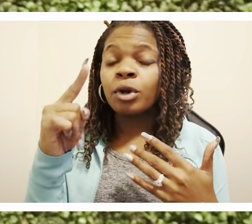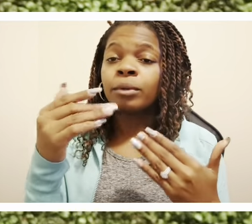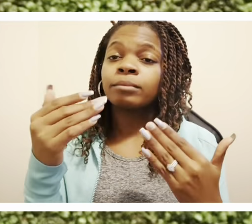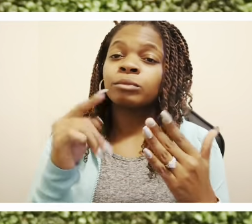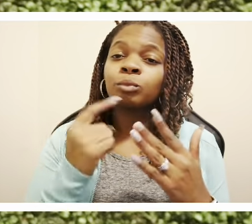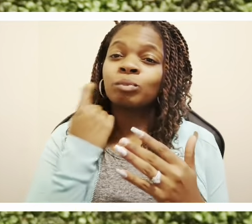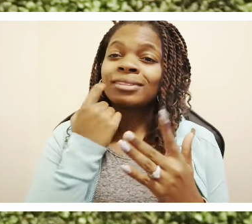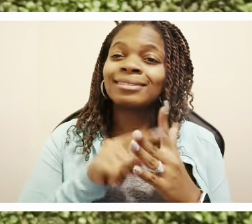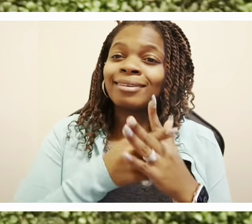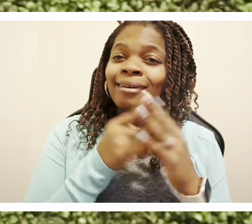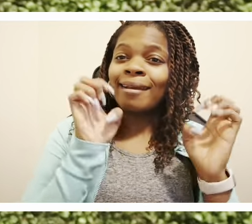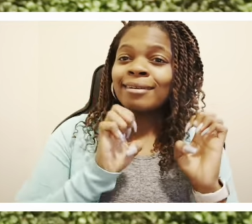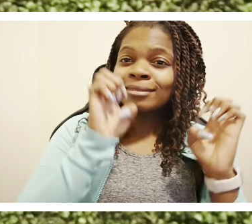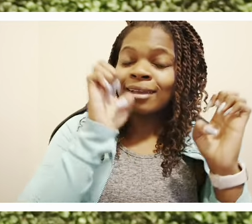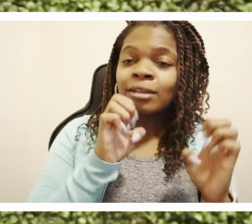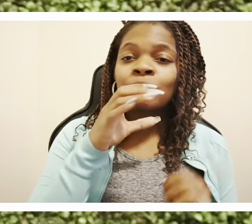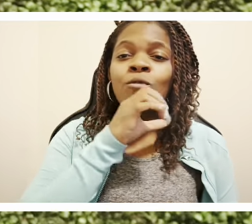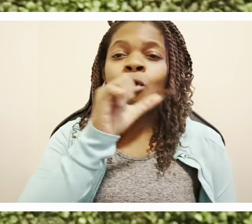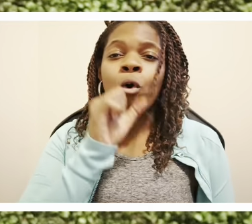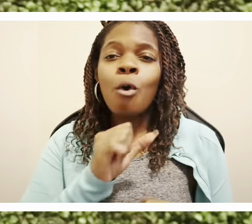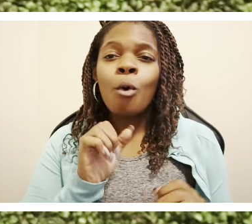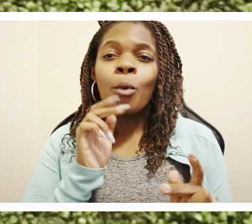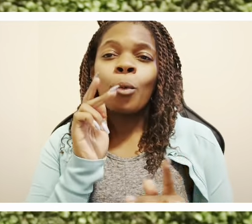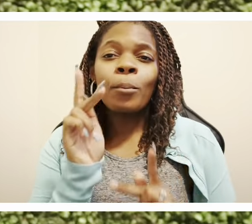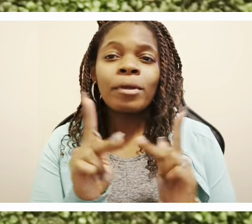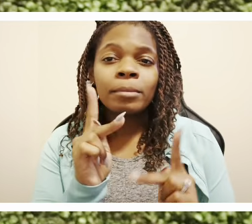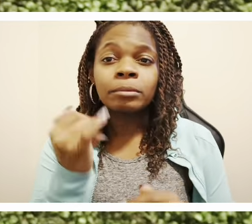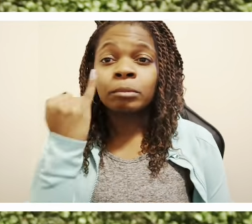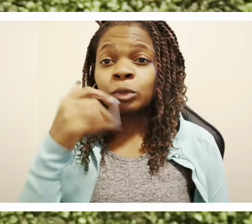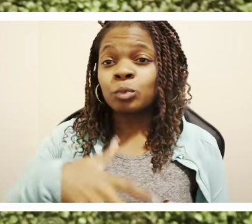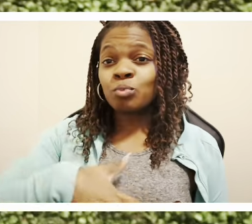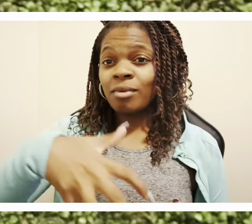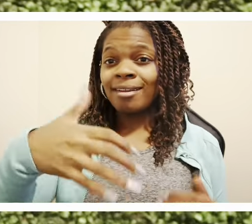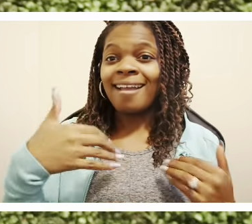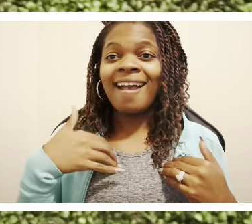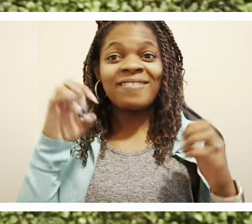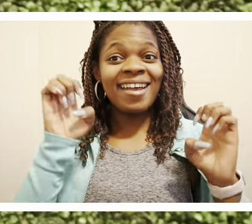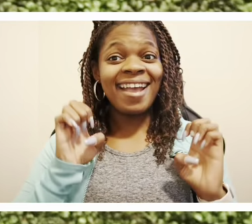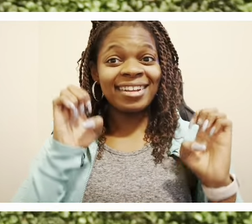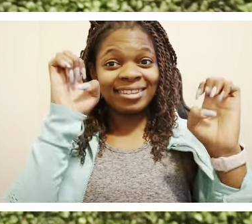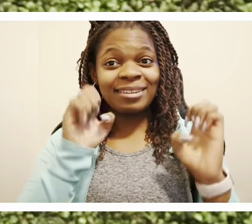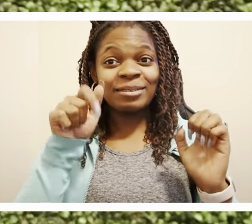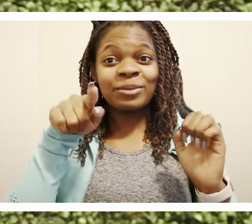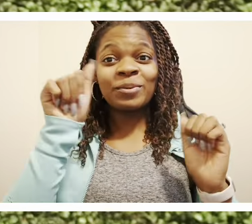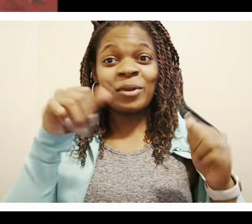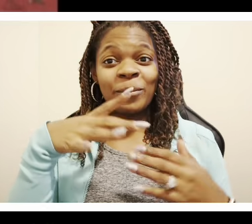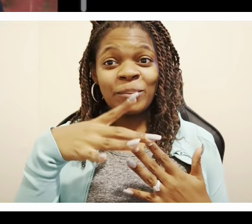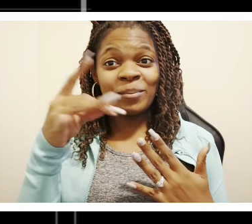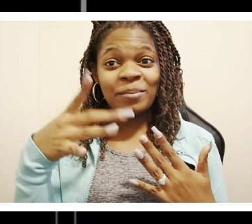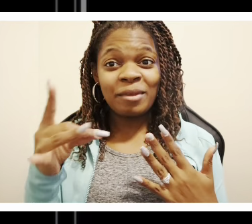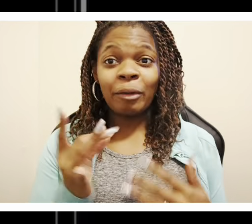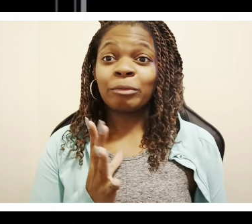Whereas the Fitbit, it does have some guided programs, but not like Apple Fitness Plus.